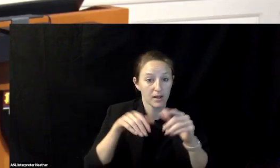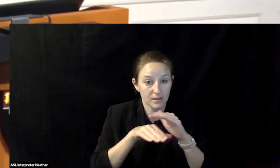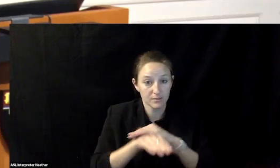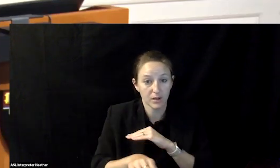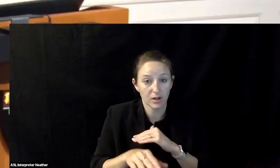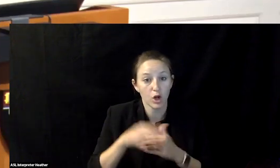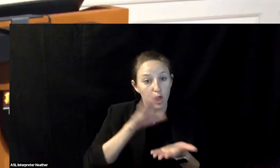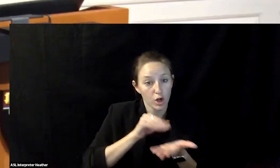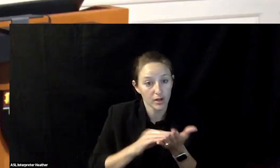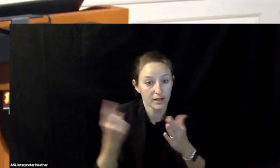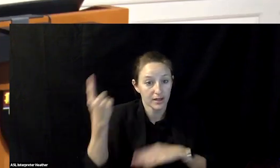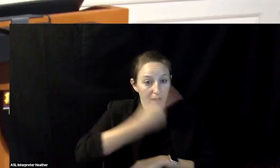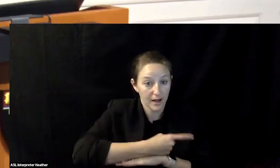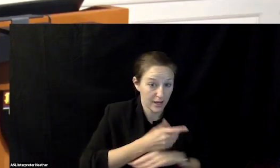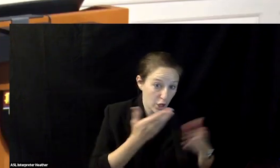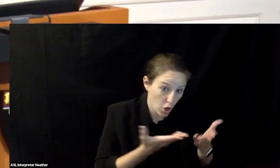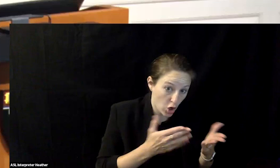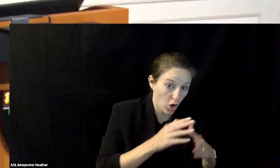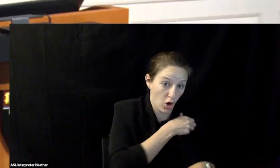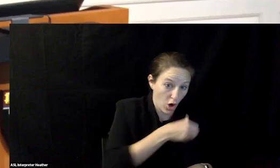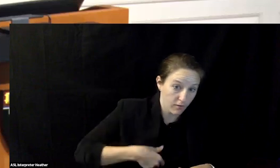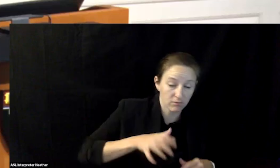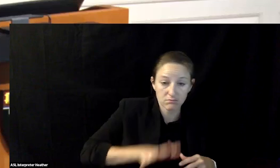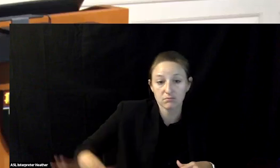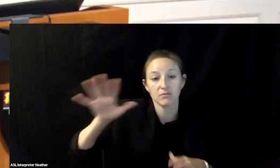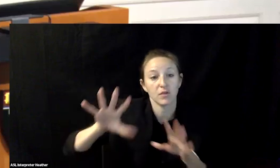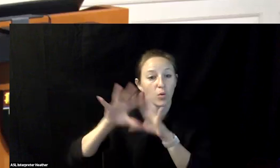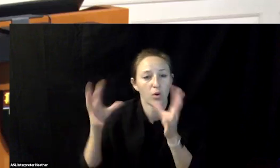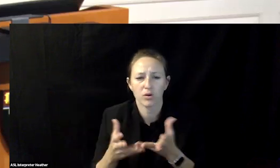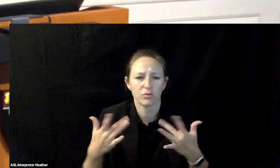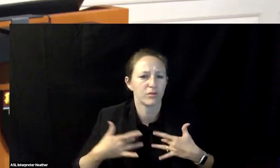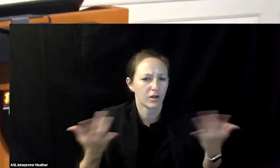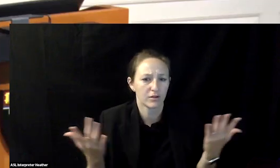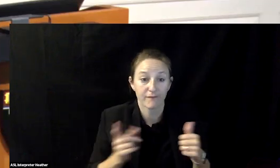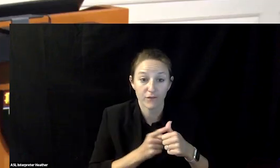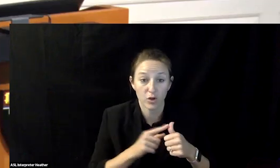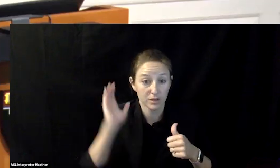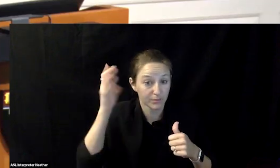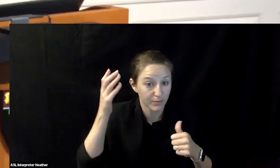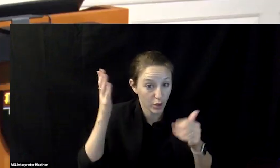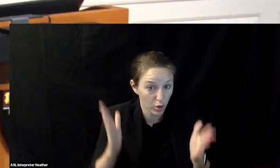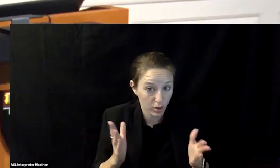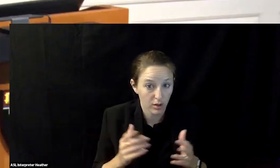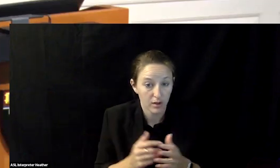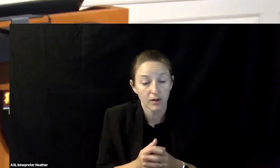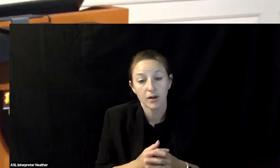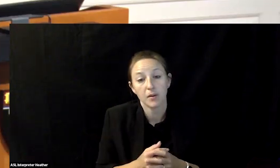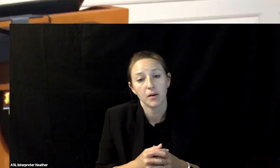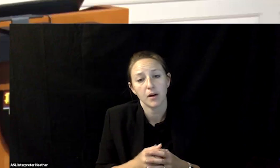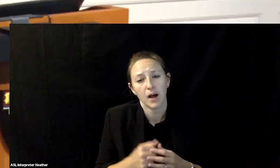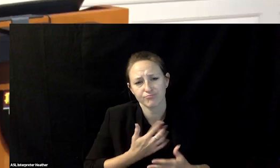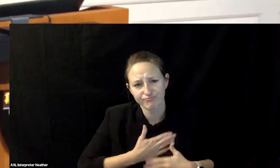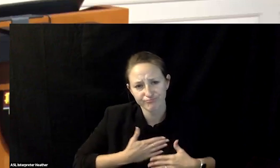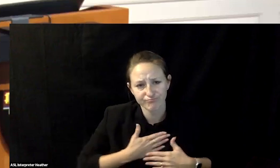at Harvard and around the world. So we're just thrilled. Our first speaker that I have the pleasure of